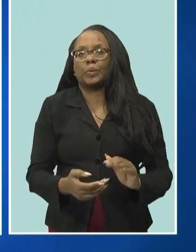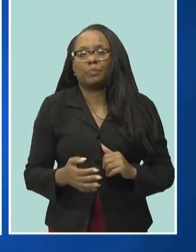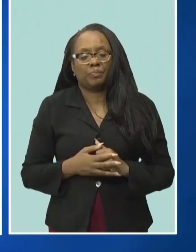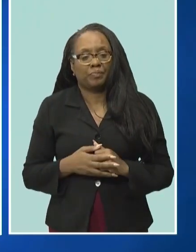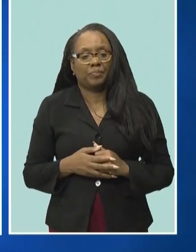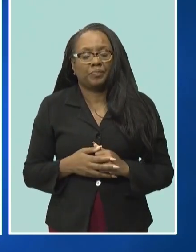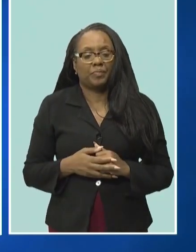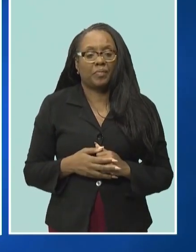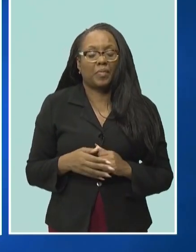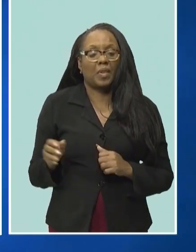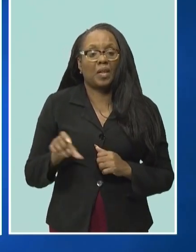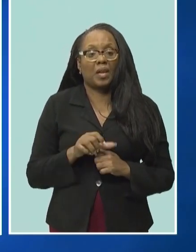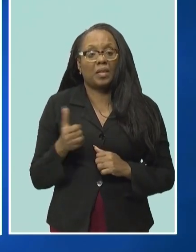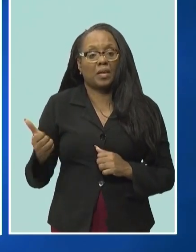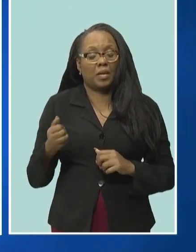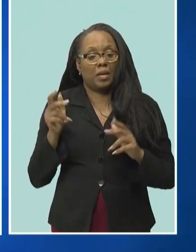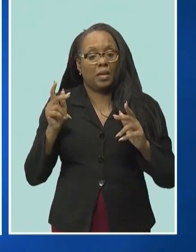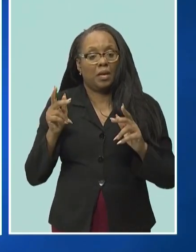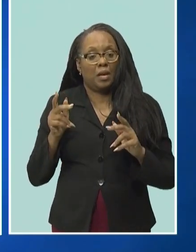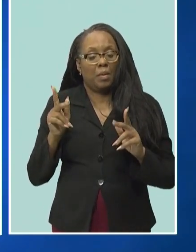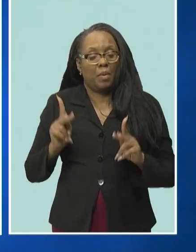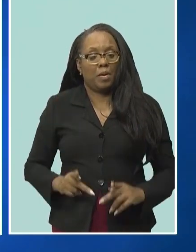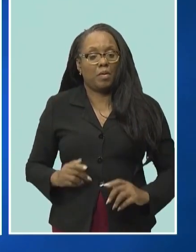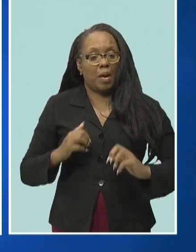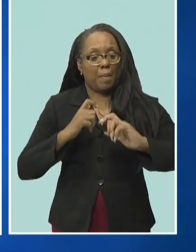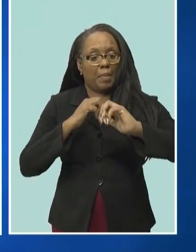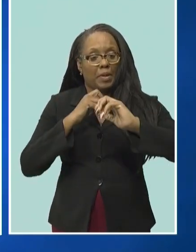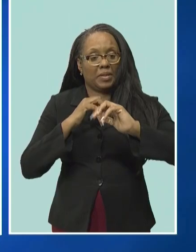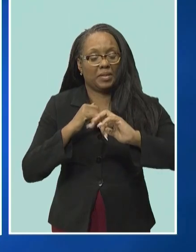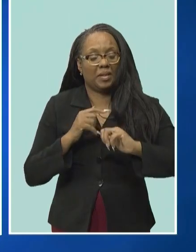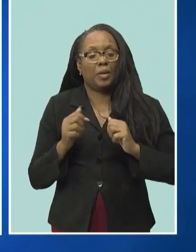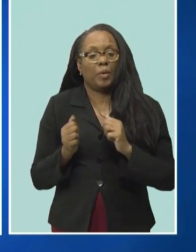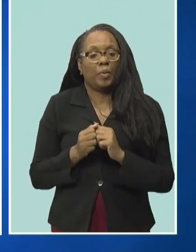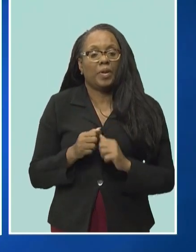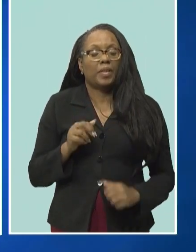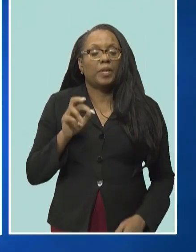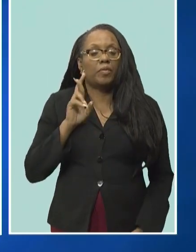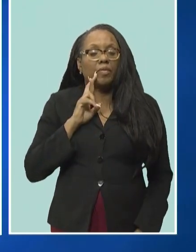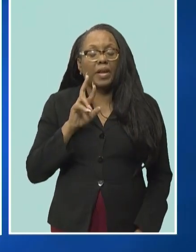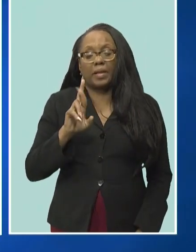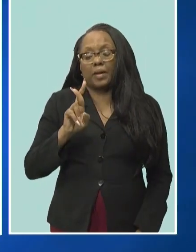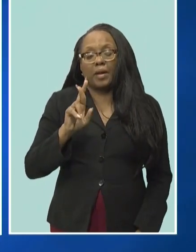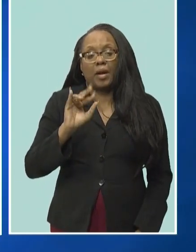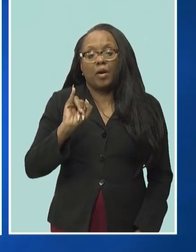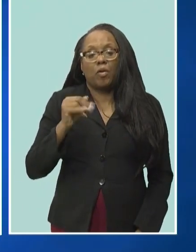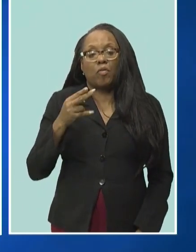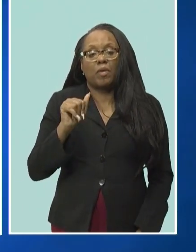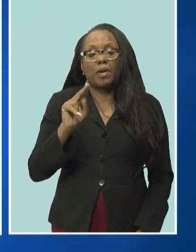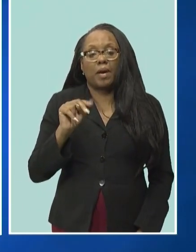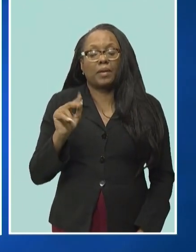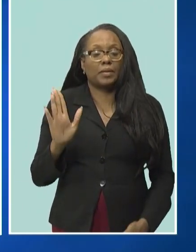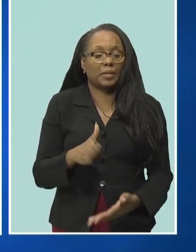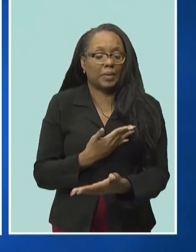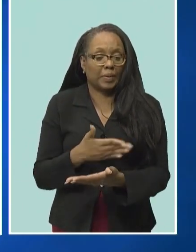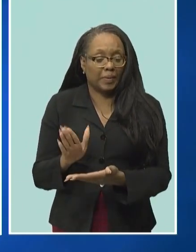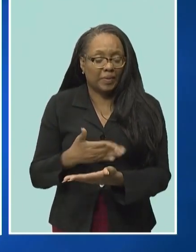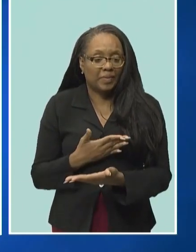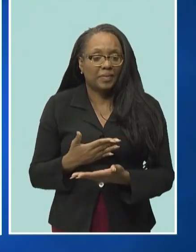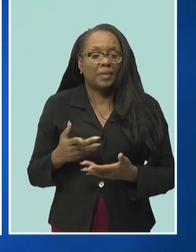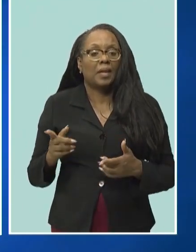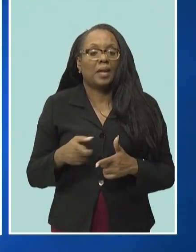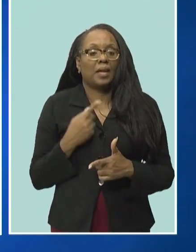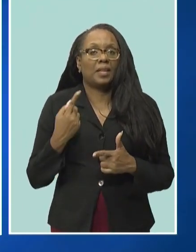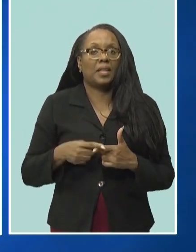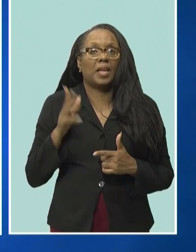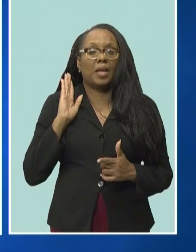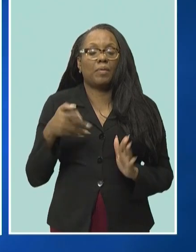Trey Harper on saxophone, doing a Rihanna song. And we're also going to